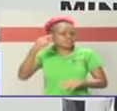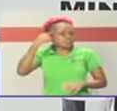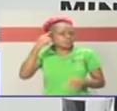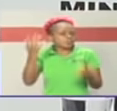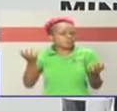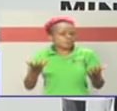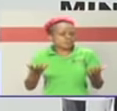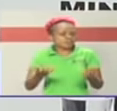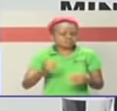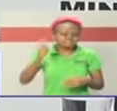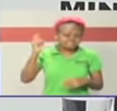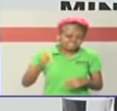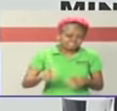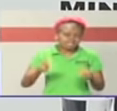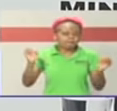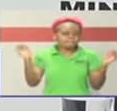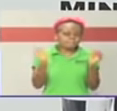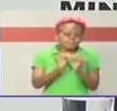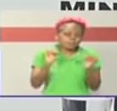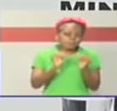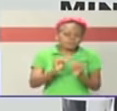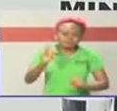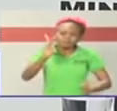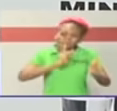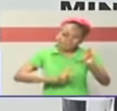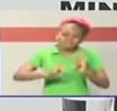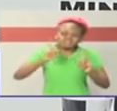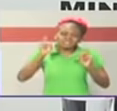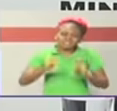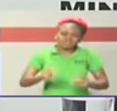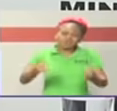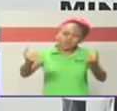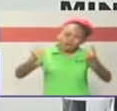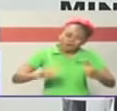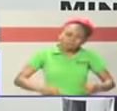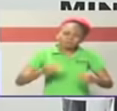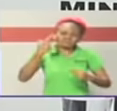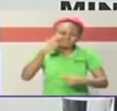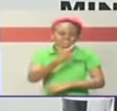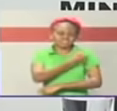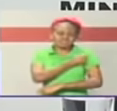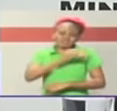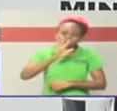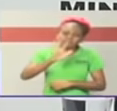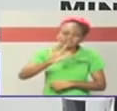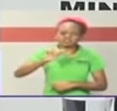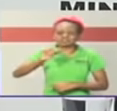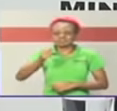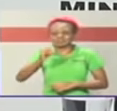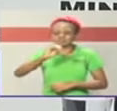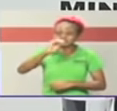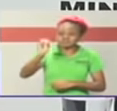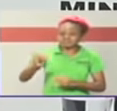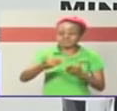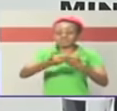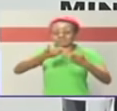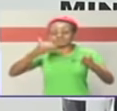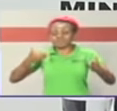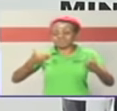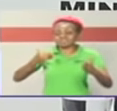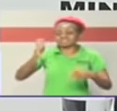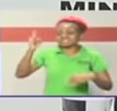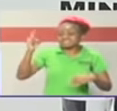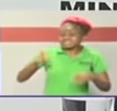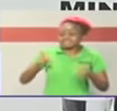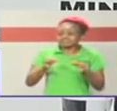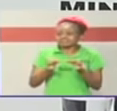enough. We have lamented that we are about 5 to 10 percentage points behind. We need to get that